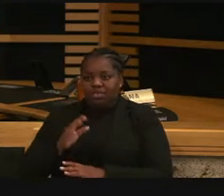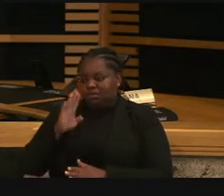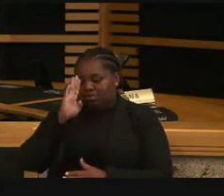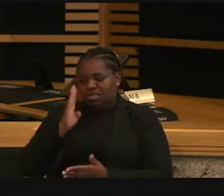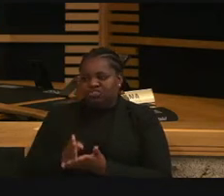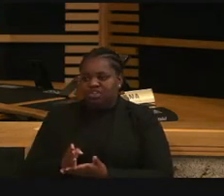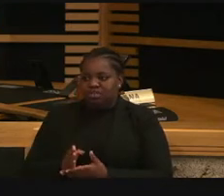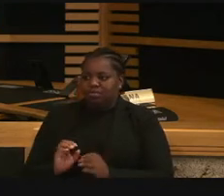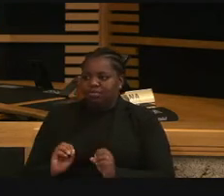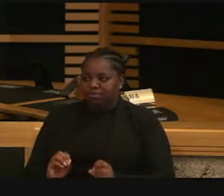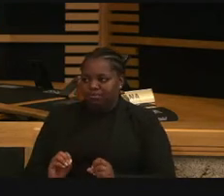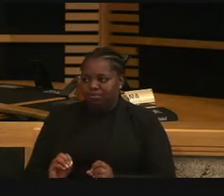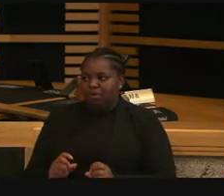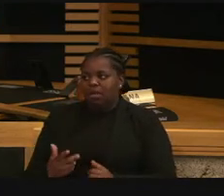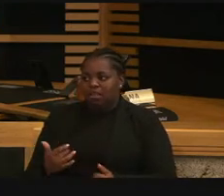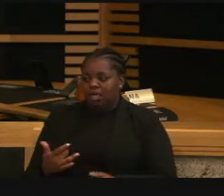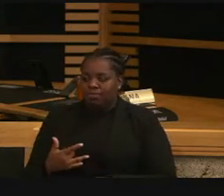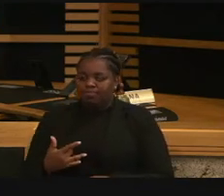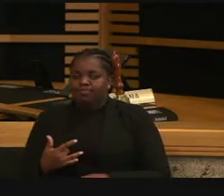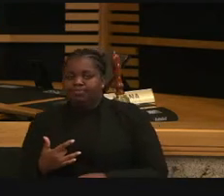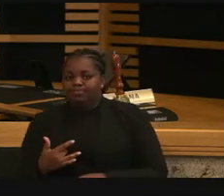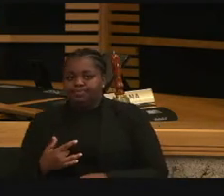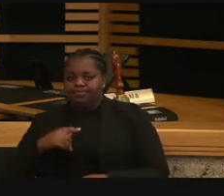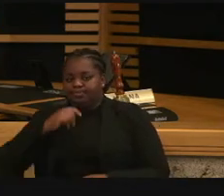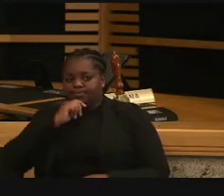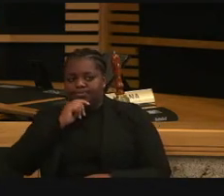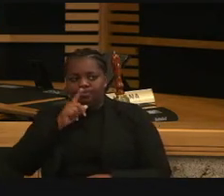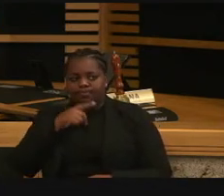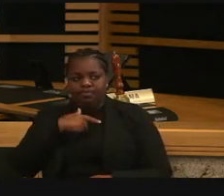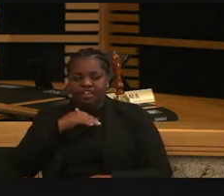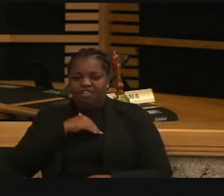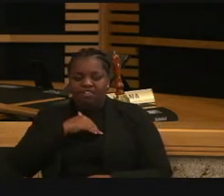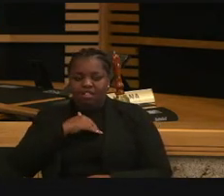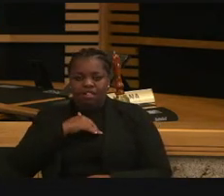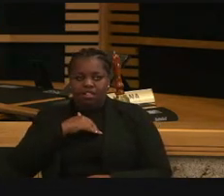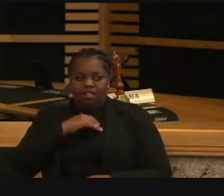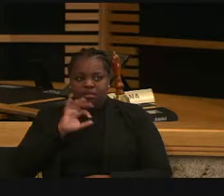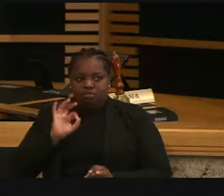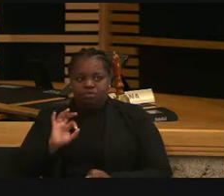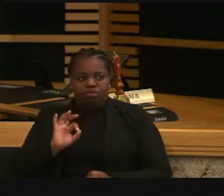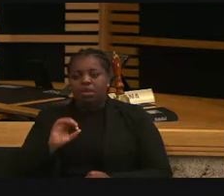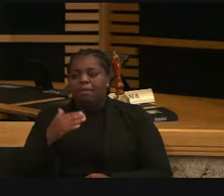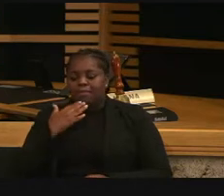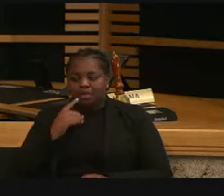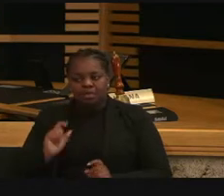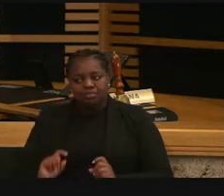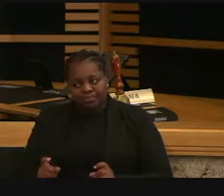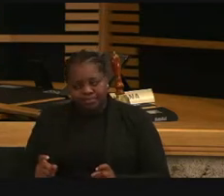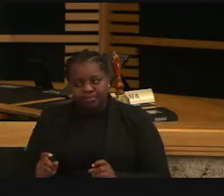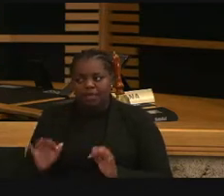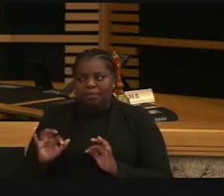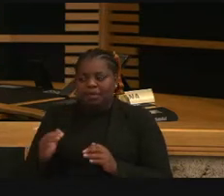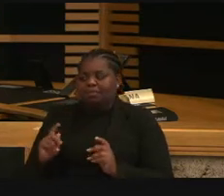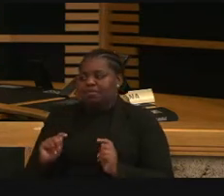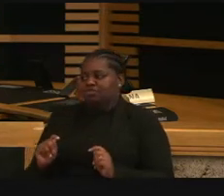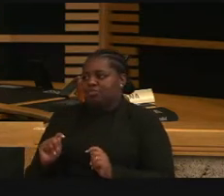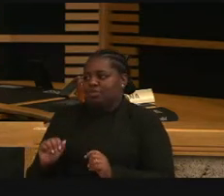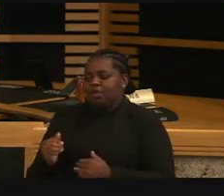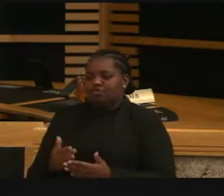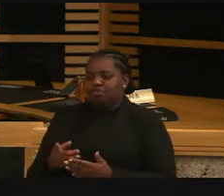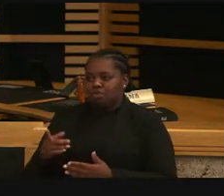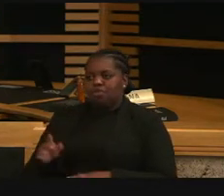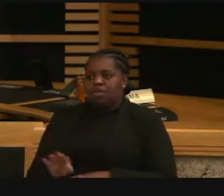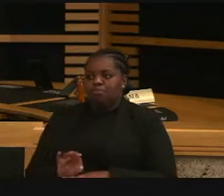Ya, so sathi ke noko ayisiphathi kakuhle le meko. Ngasikhawulezi address so i-public transport urhulumente